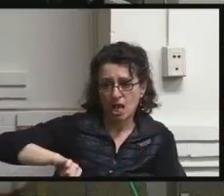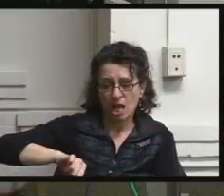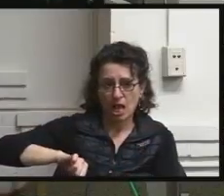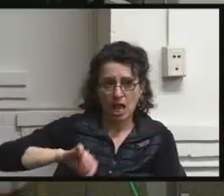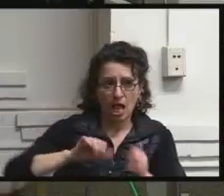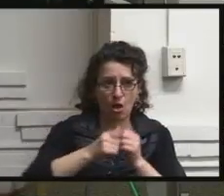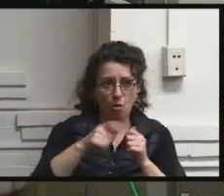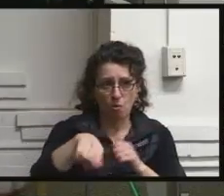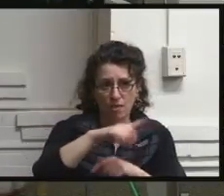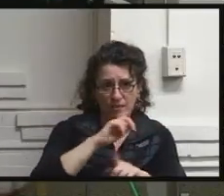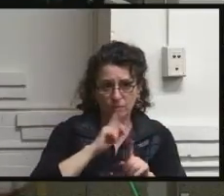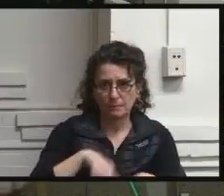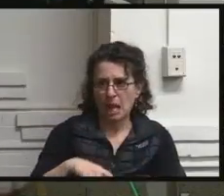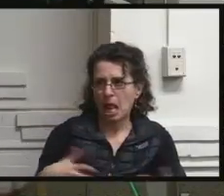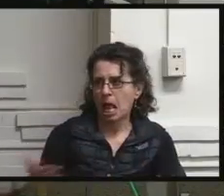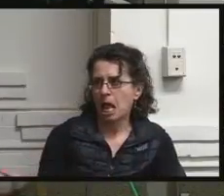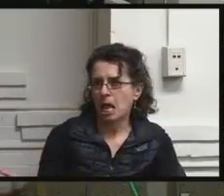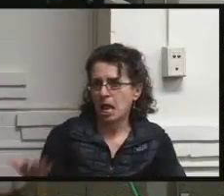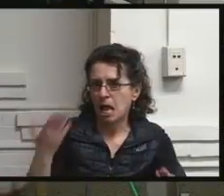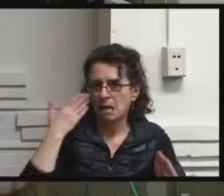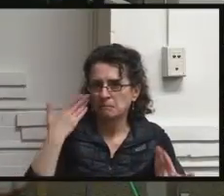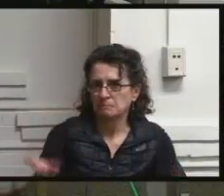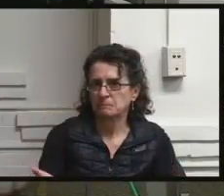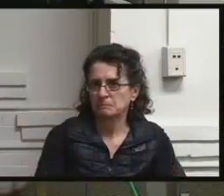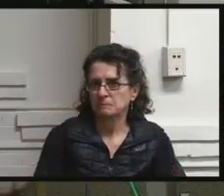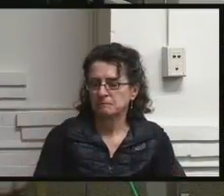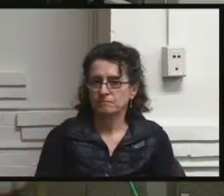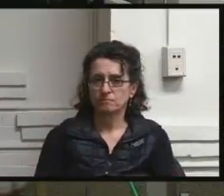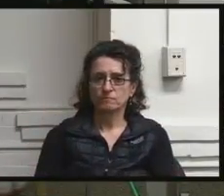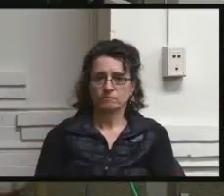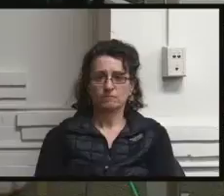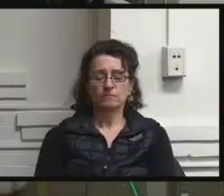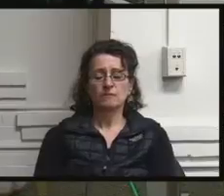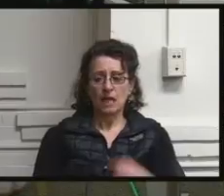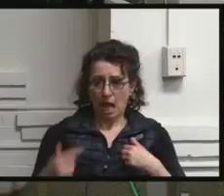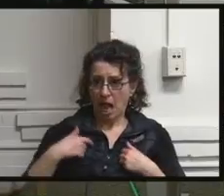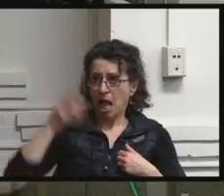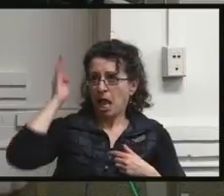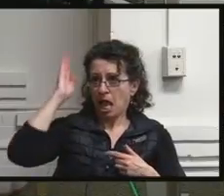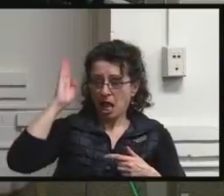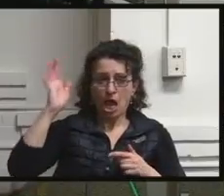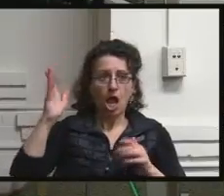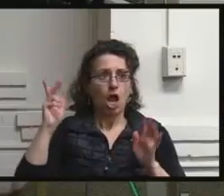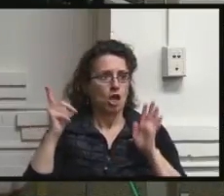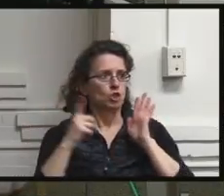You know, when you come here with the body support,